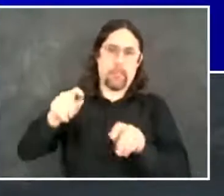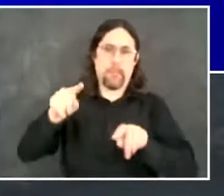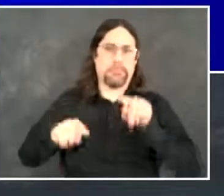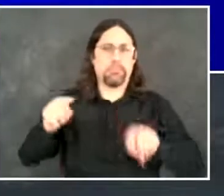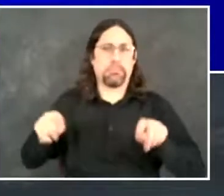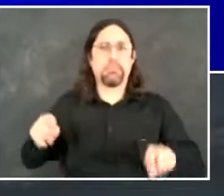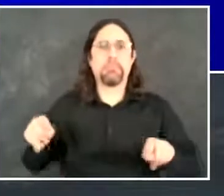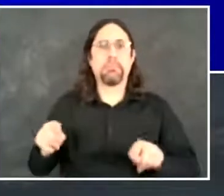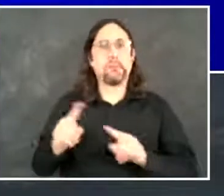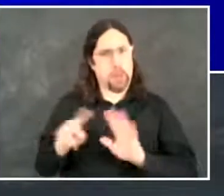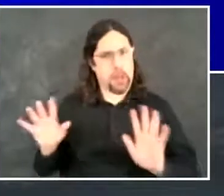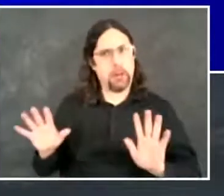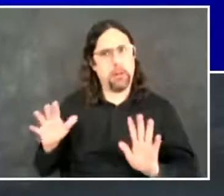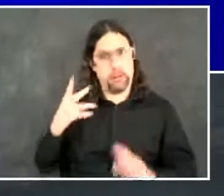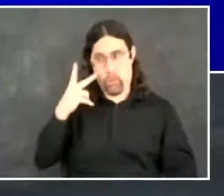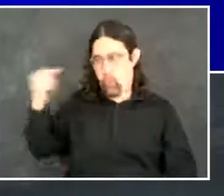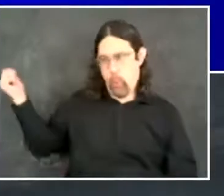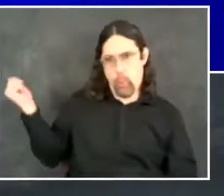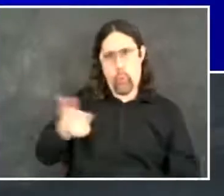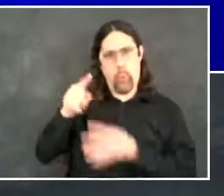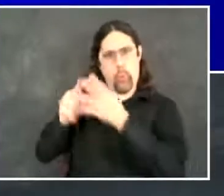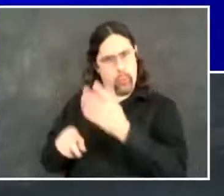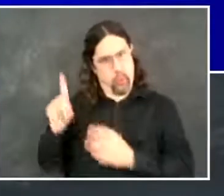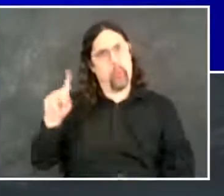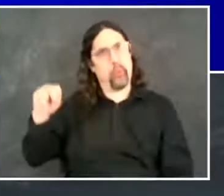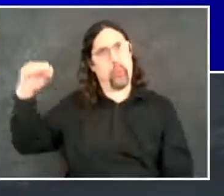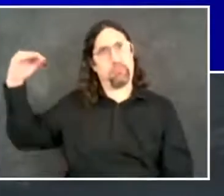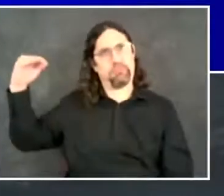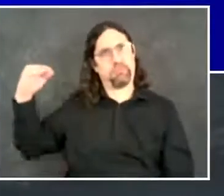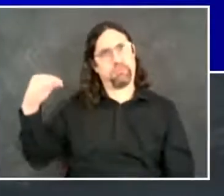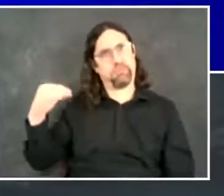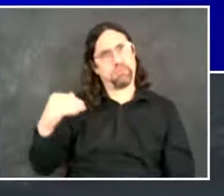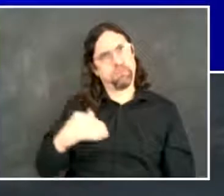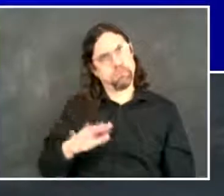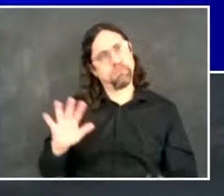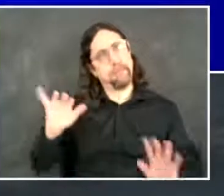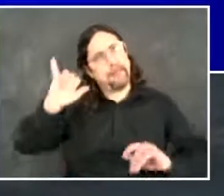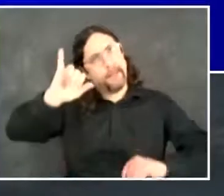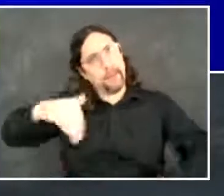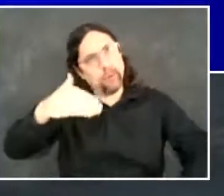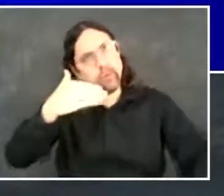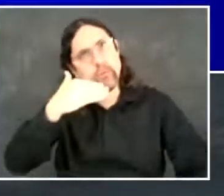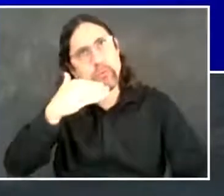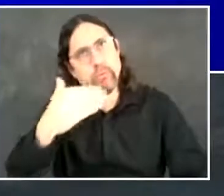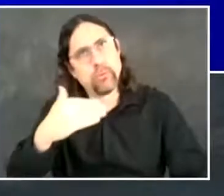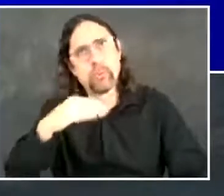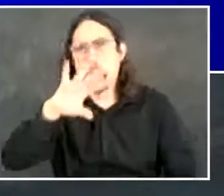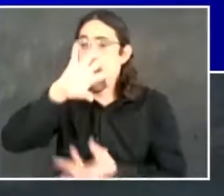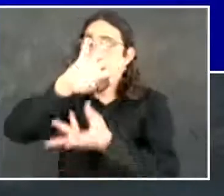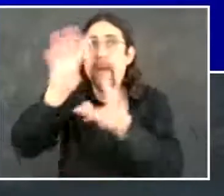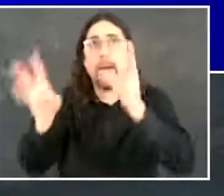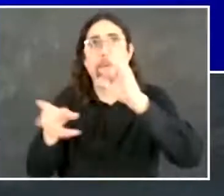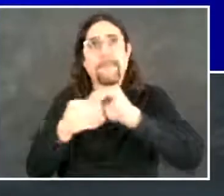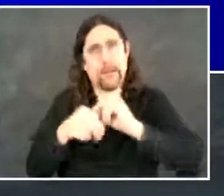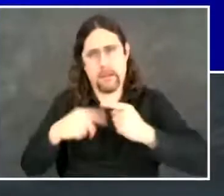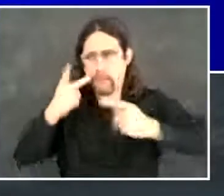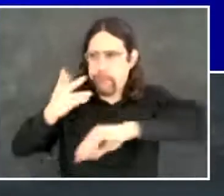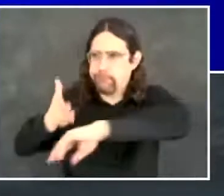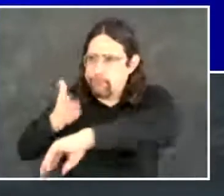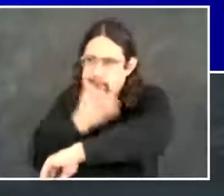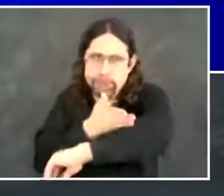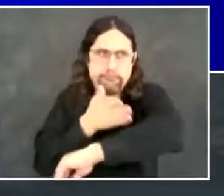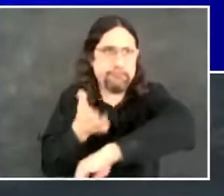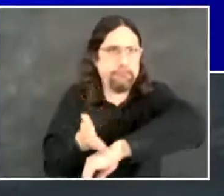decelerating. And decelerating is the name of the game, and that gets us to that point where we can do that big handoff